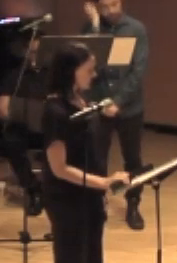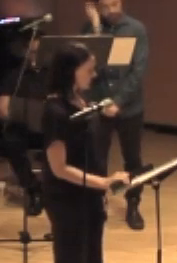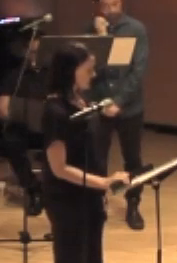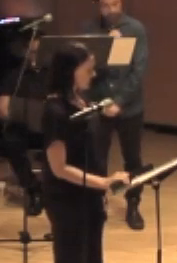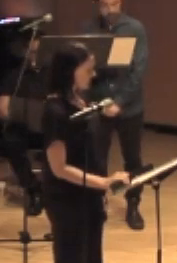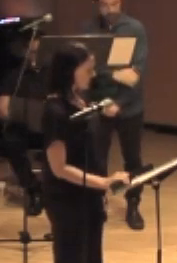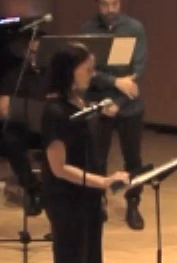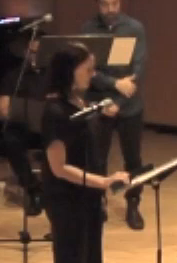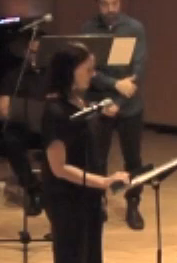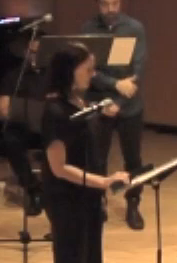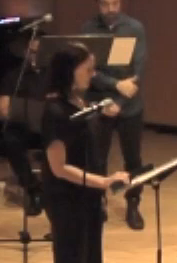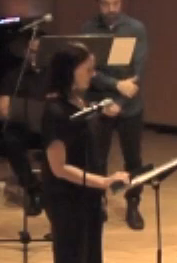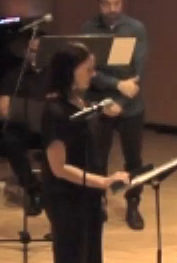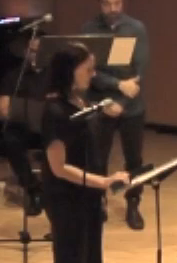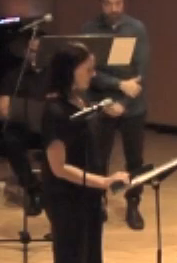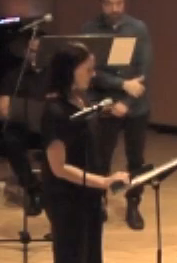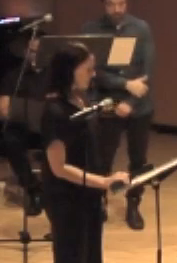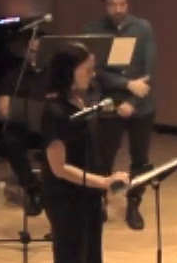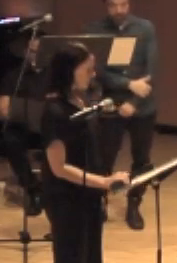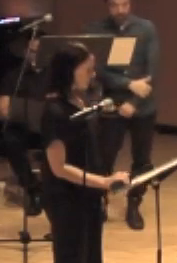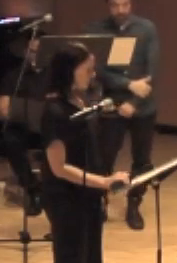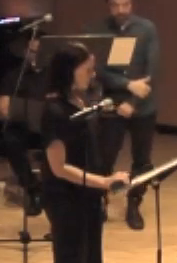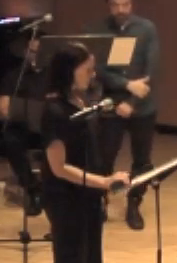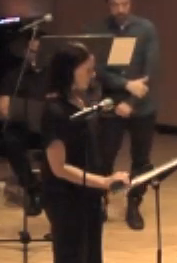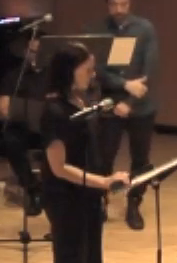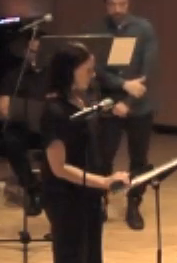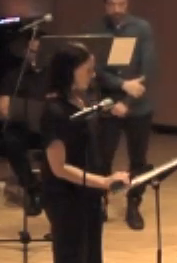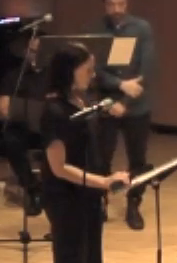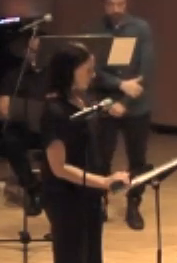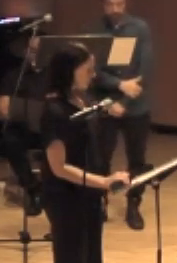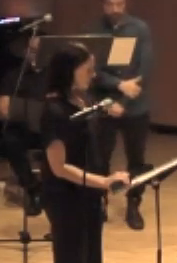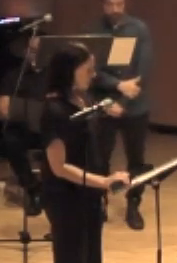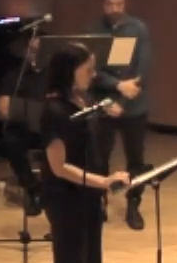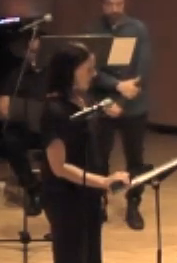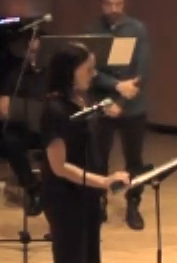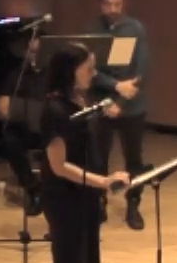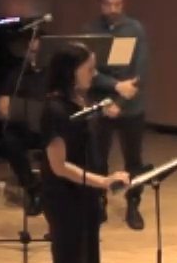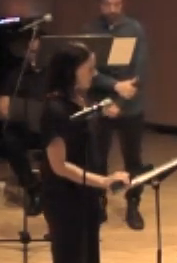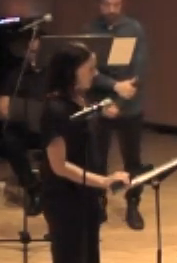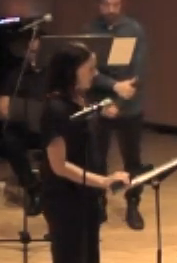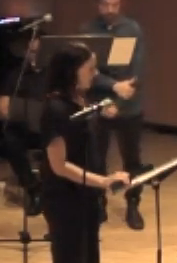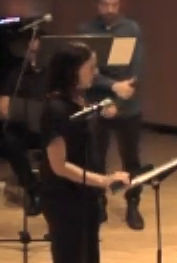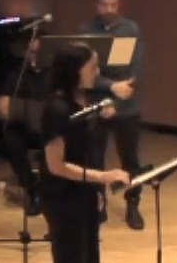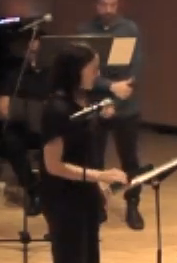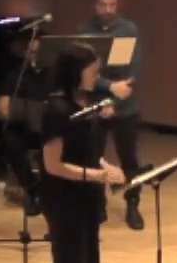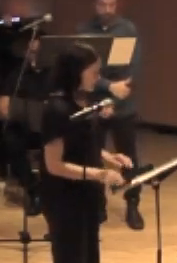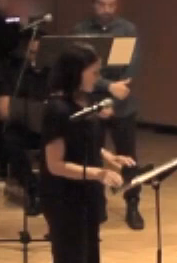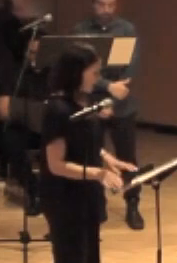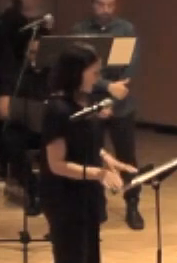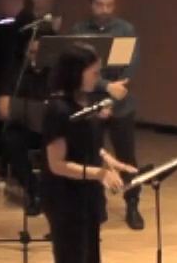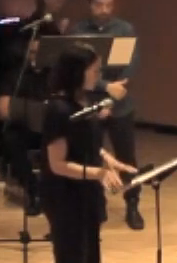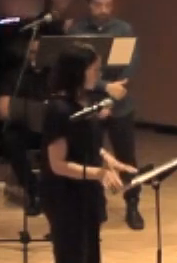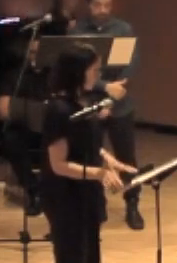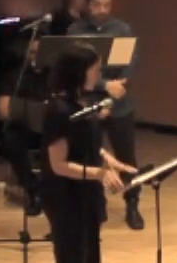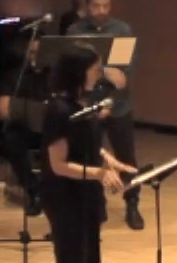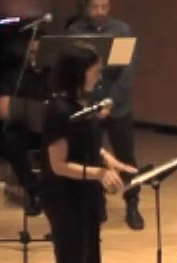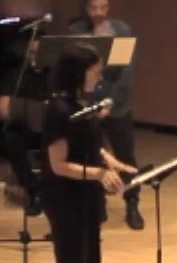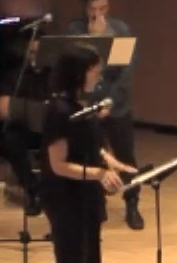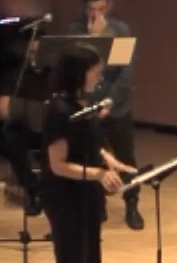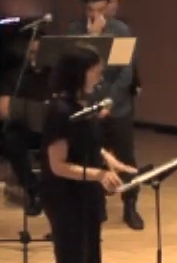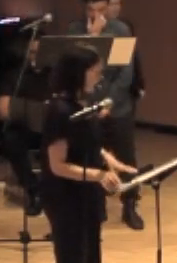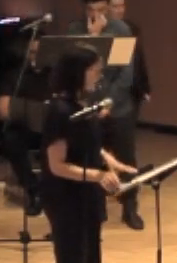hey you should do that hey I yeah I just thought I'd stop by